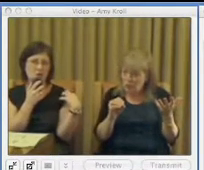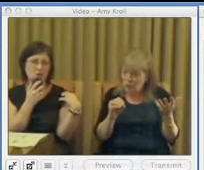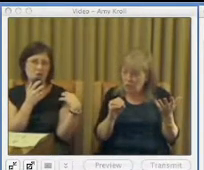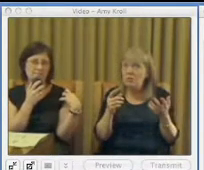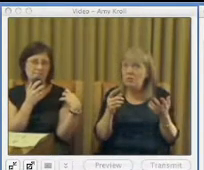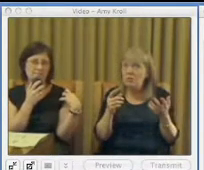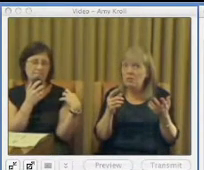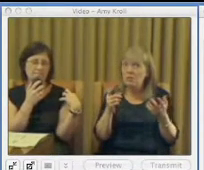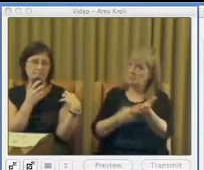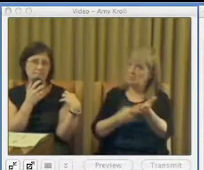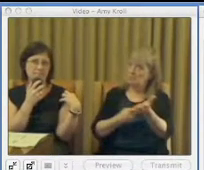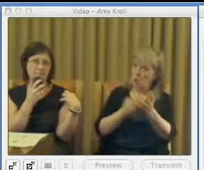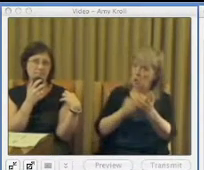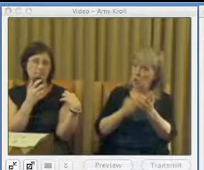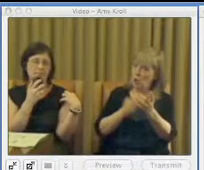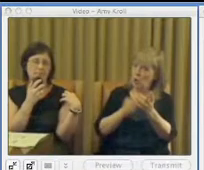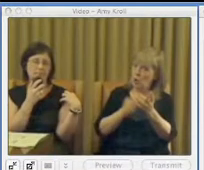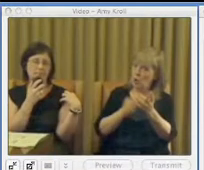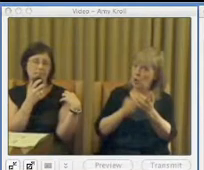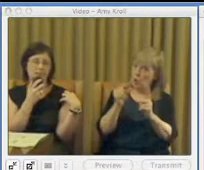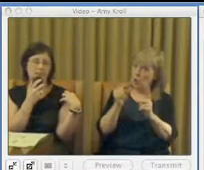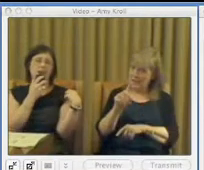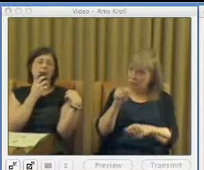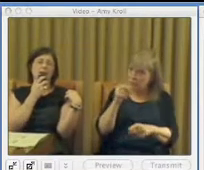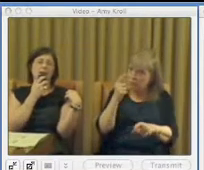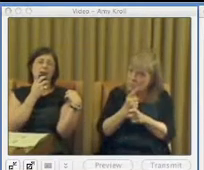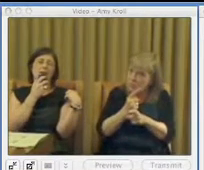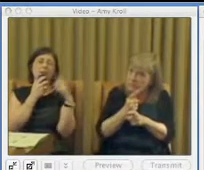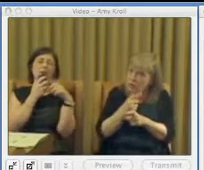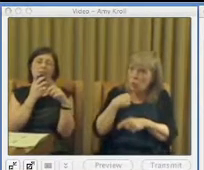should we be using this term mediation?